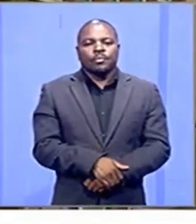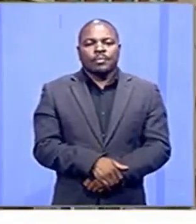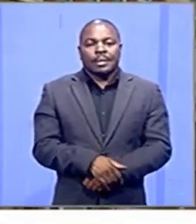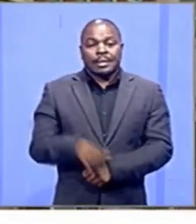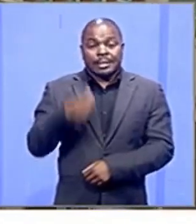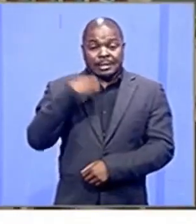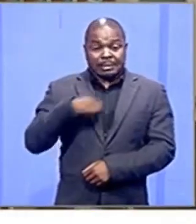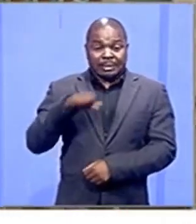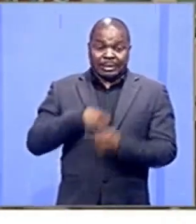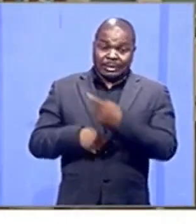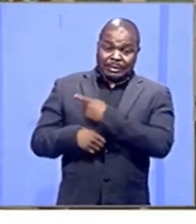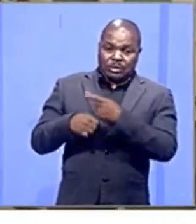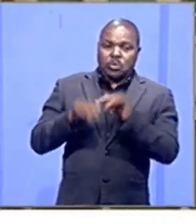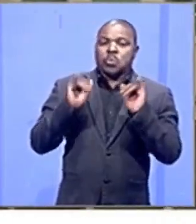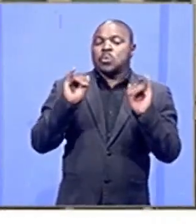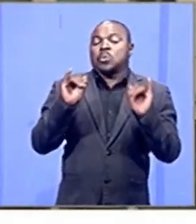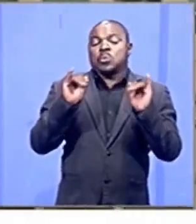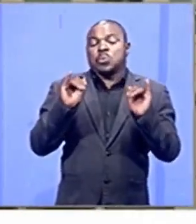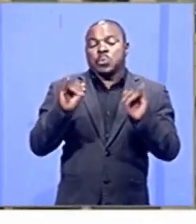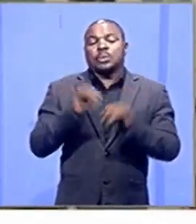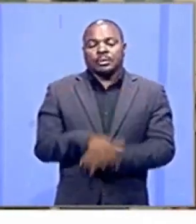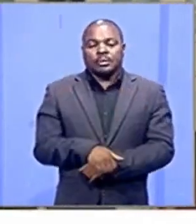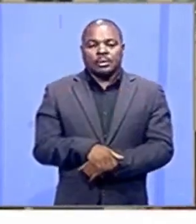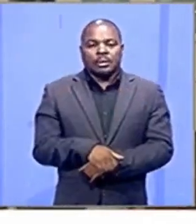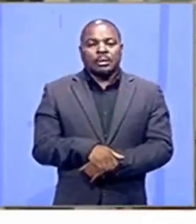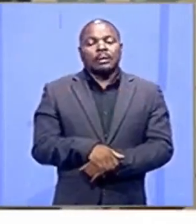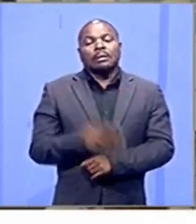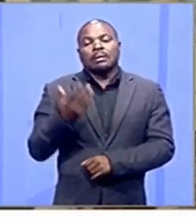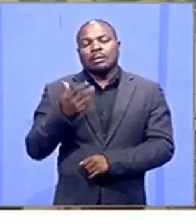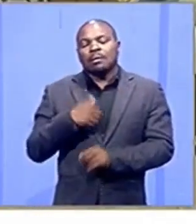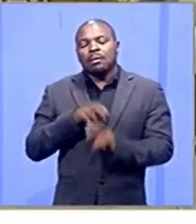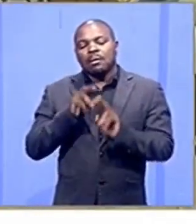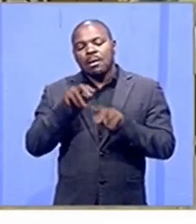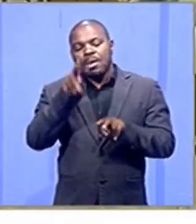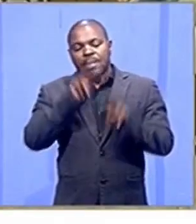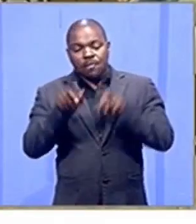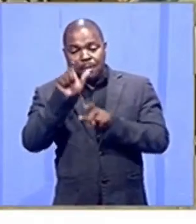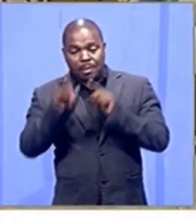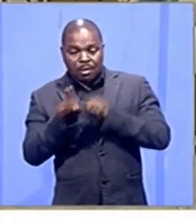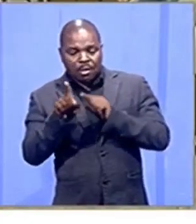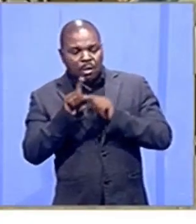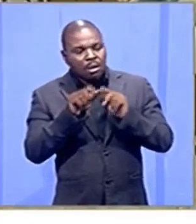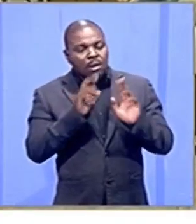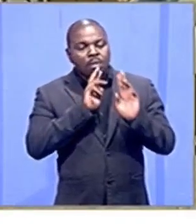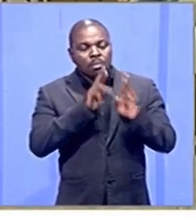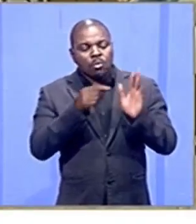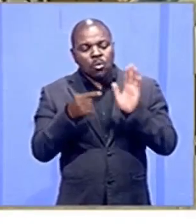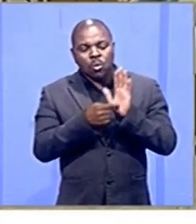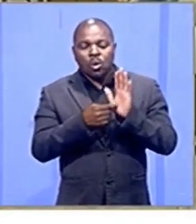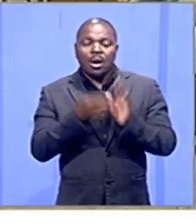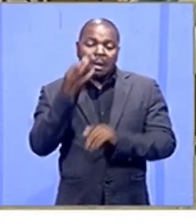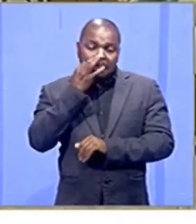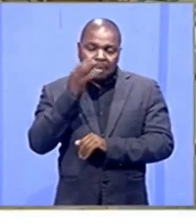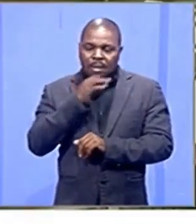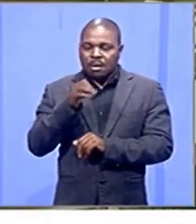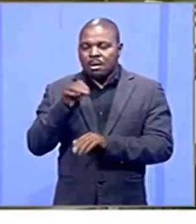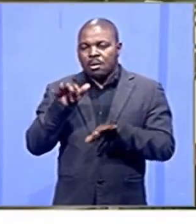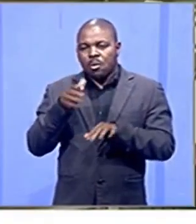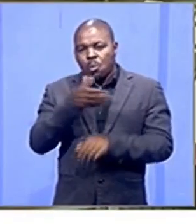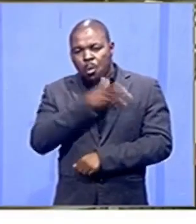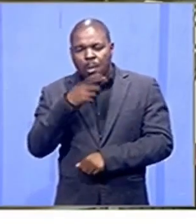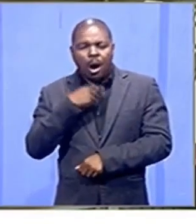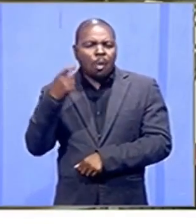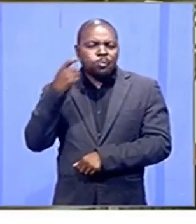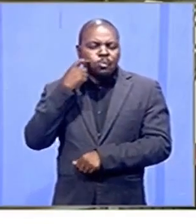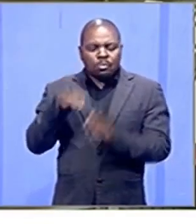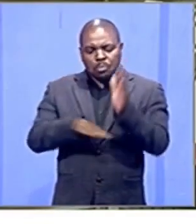Sepetlele seno se mo maemong a tlhobaetsang. Pegelo ya ombudsman e supile fa basadi ba baimana ba robadiwa fa fatshe.